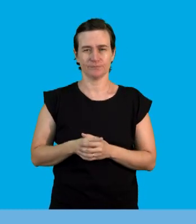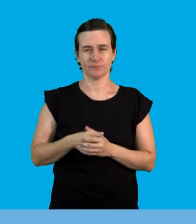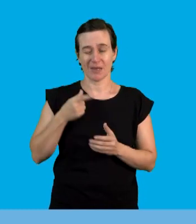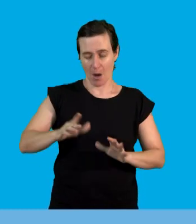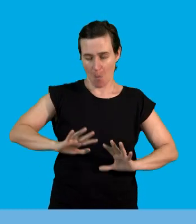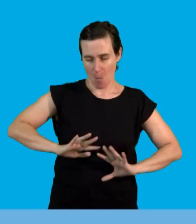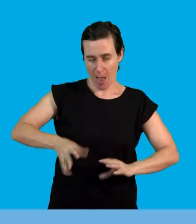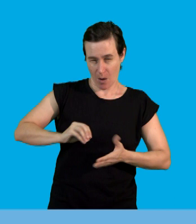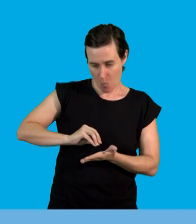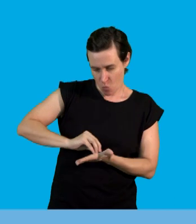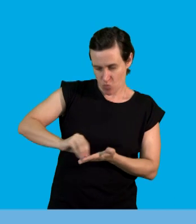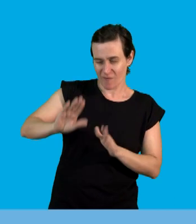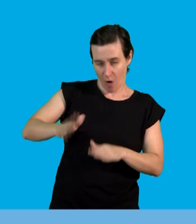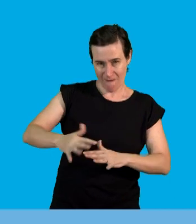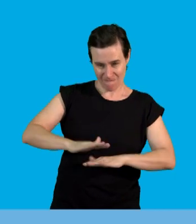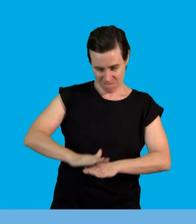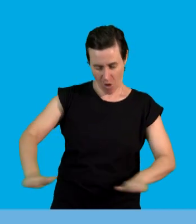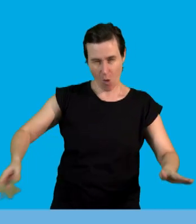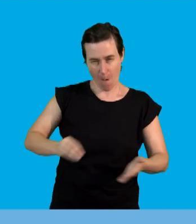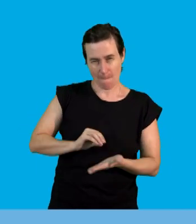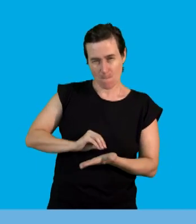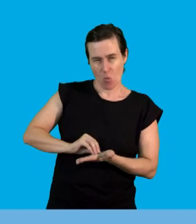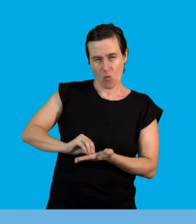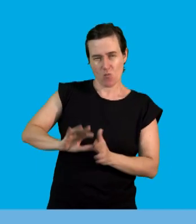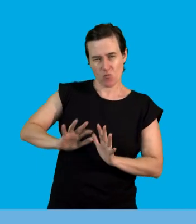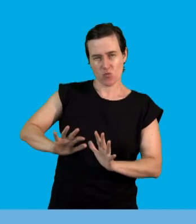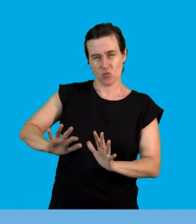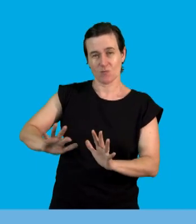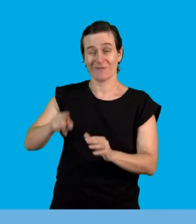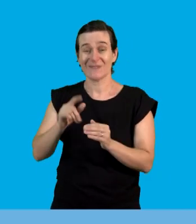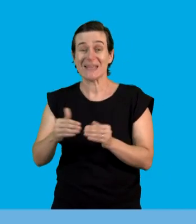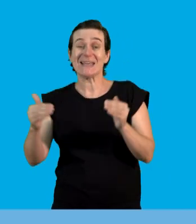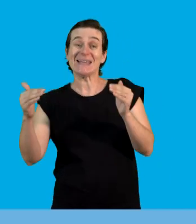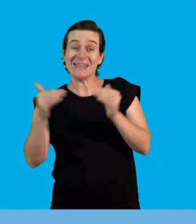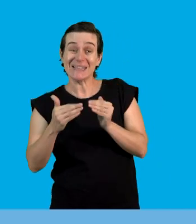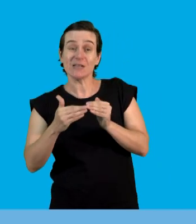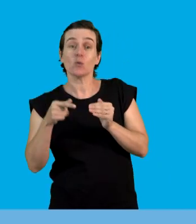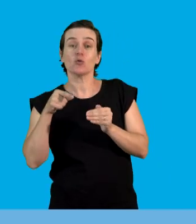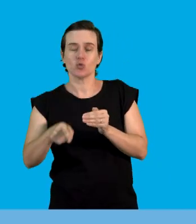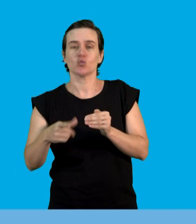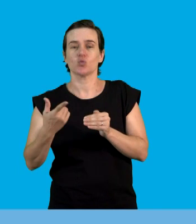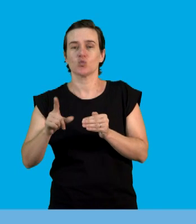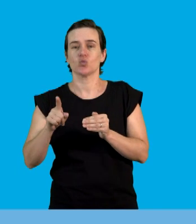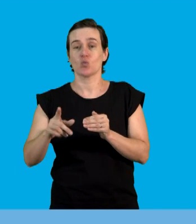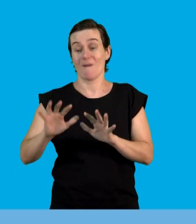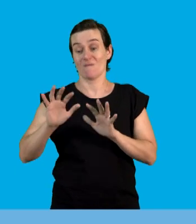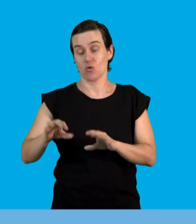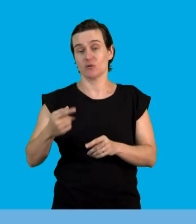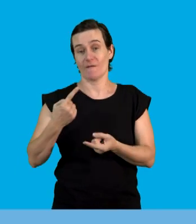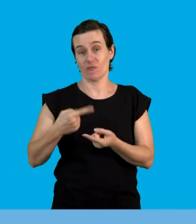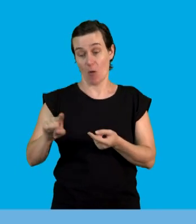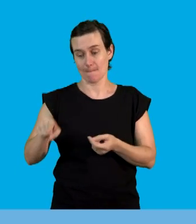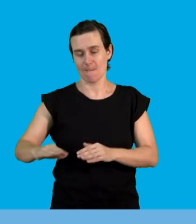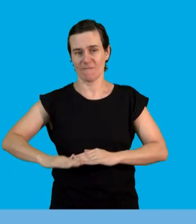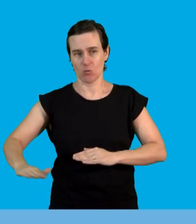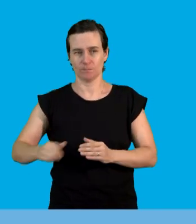or moves on top of a floor, which is the surface, is equals to the push or the Fn on the floor onto the block. That is now to